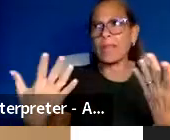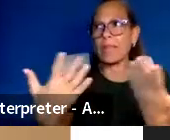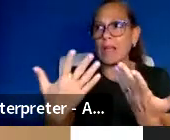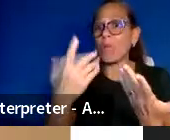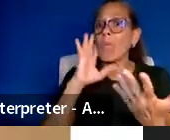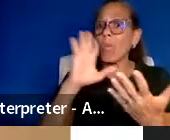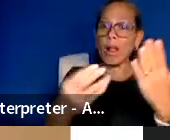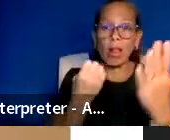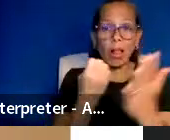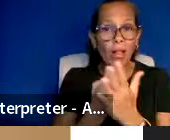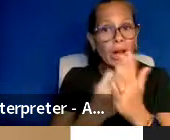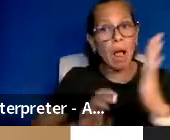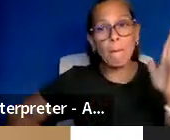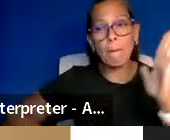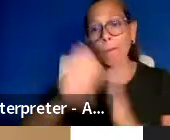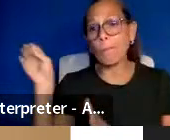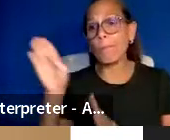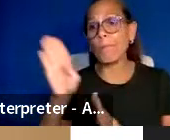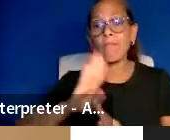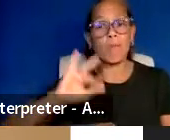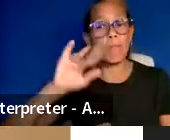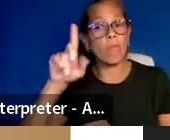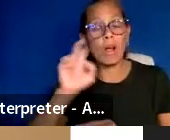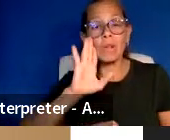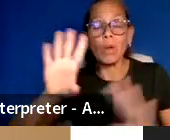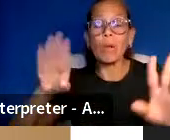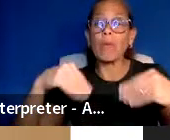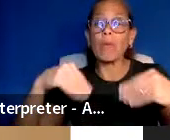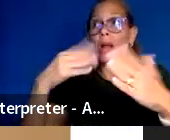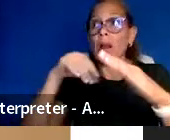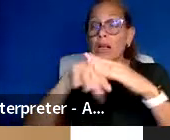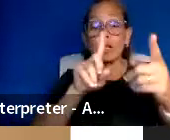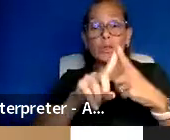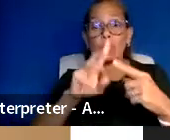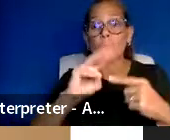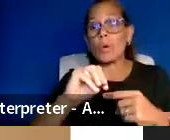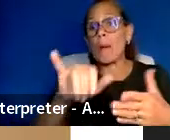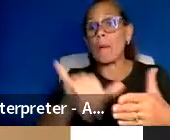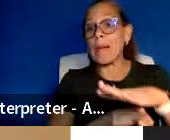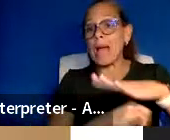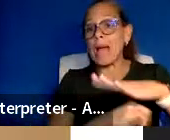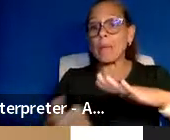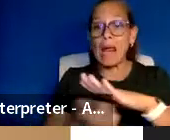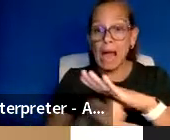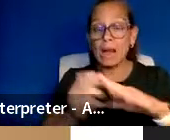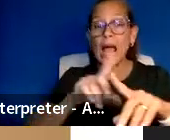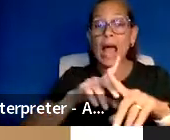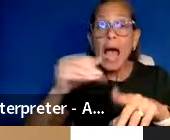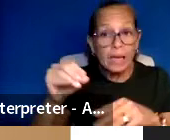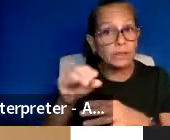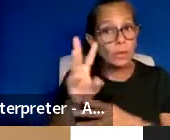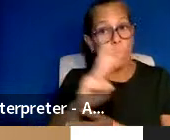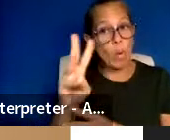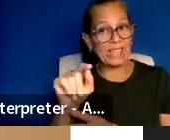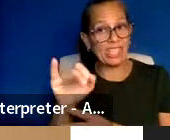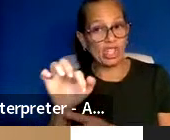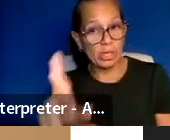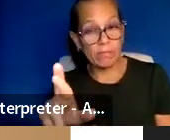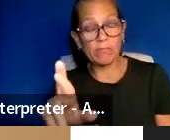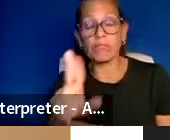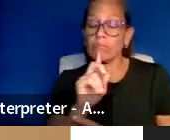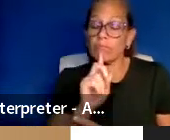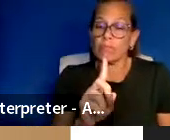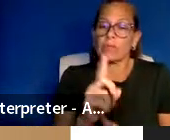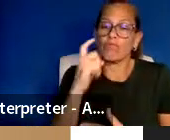for the Bronx, but it's going to provide access to Manhattan as well as Westchester. So I want to certainly recognize